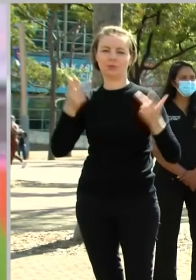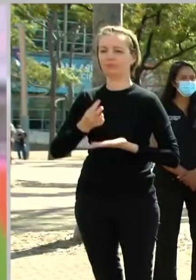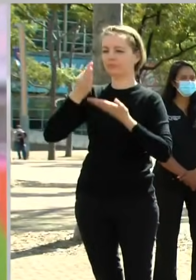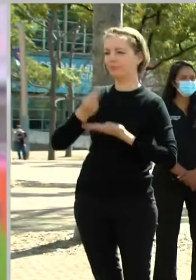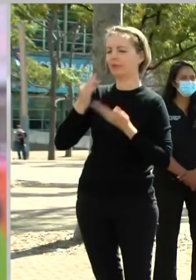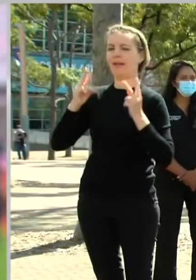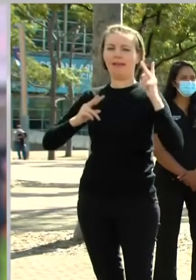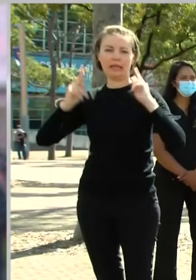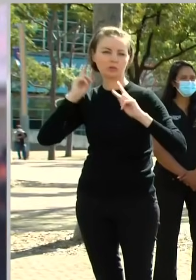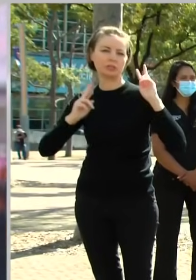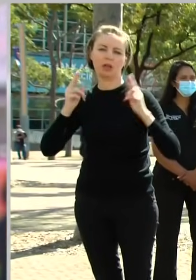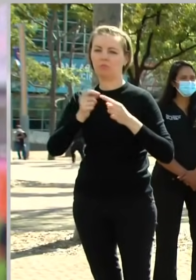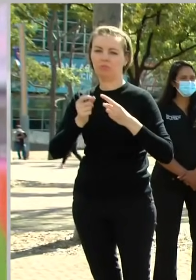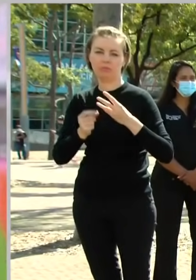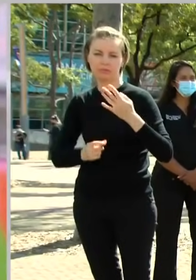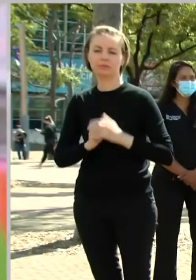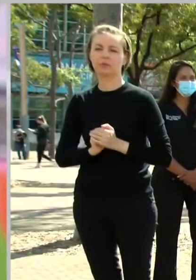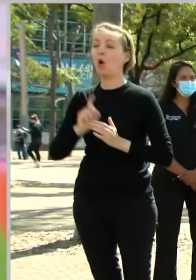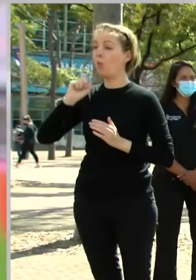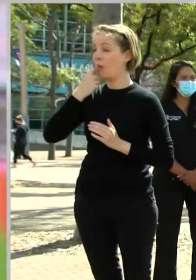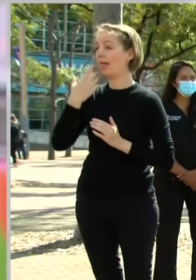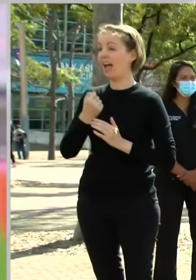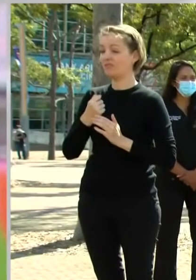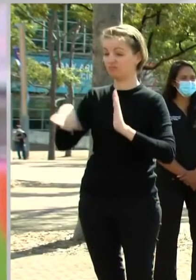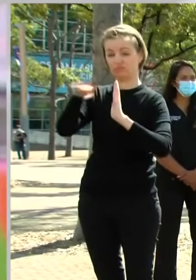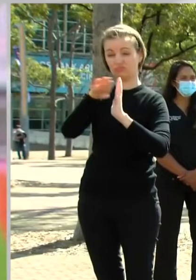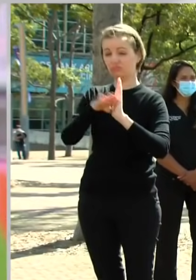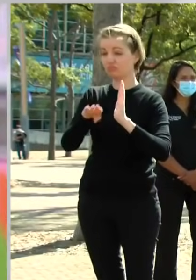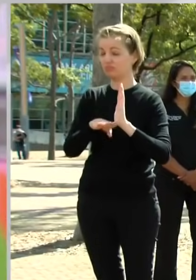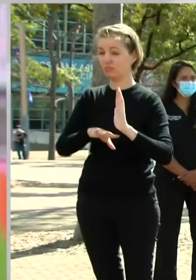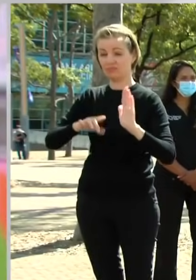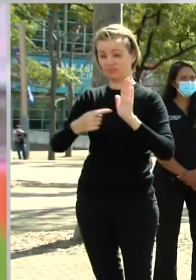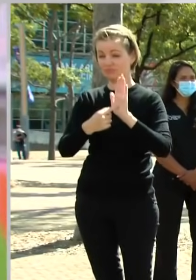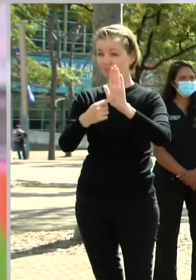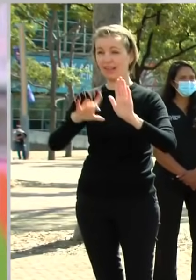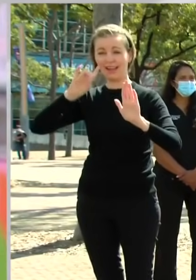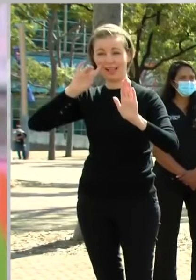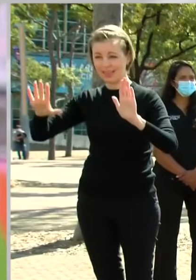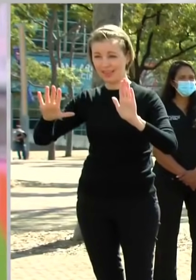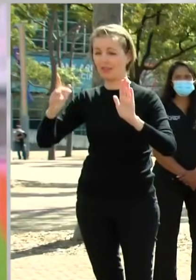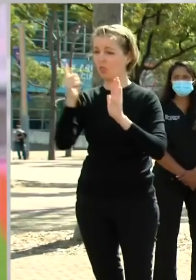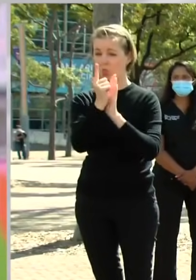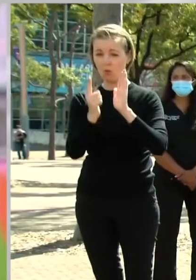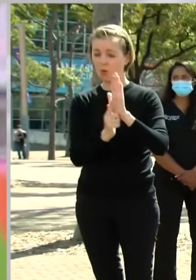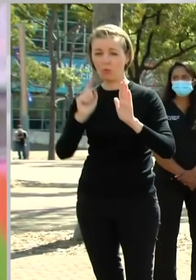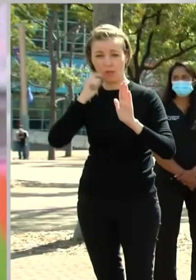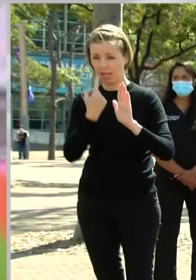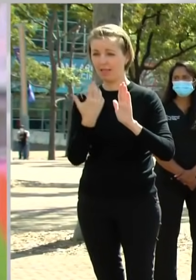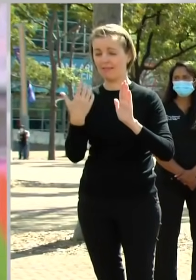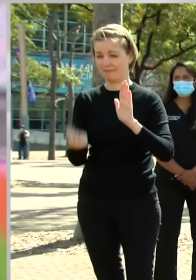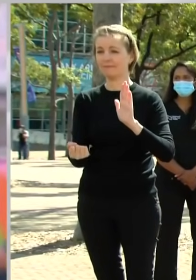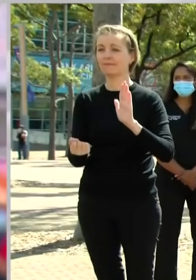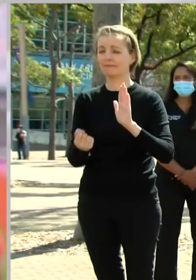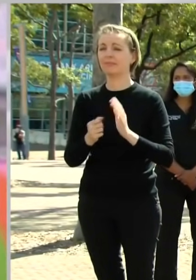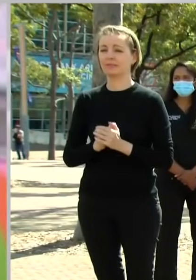dosed. And that will be in law, it'll be in a health order, and there'll be no grey. It's very black and white. So the business will be prosecuted. Just can I